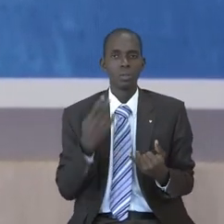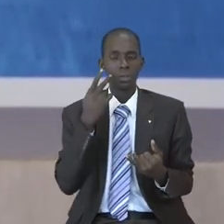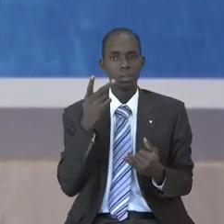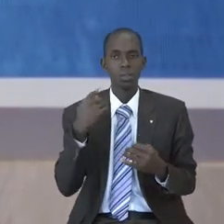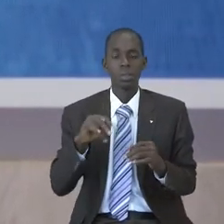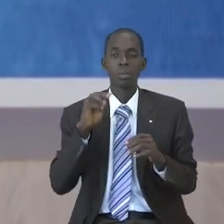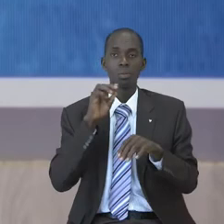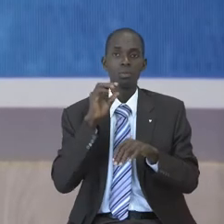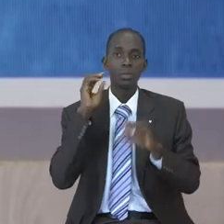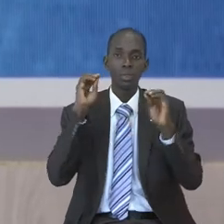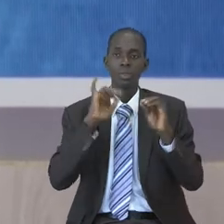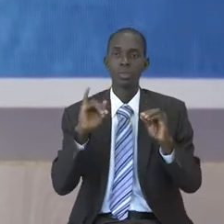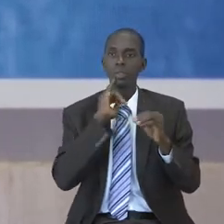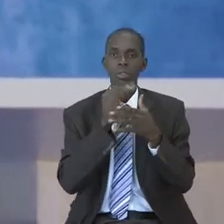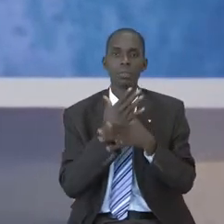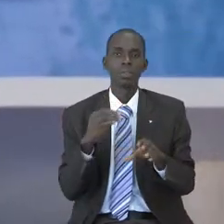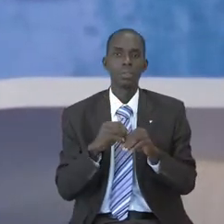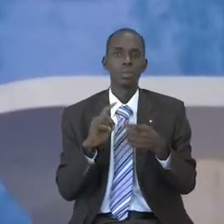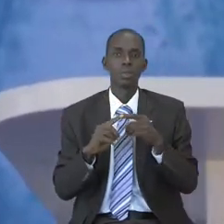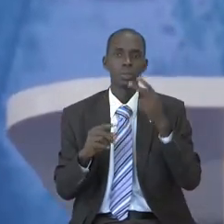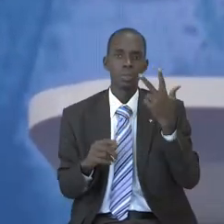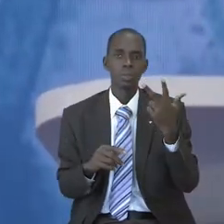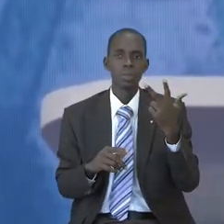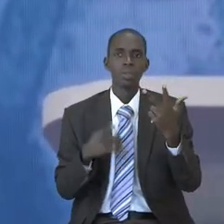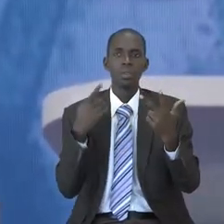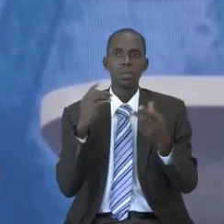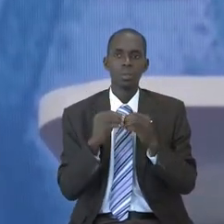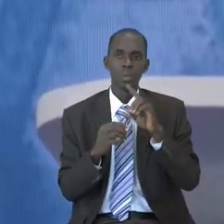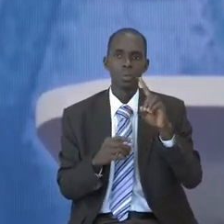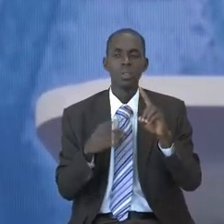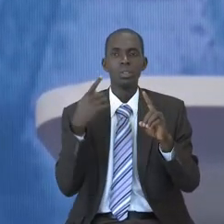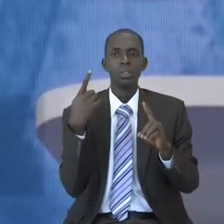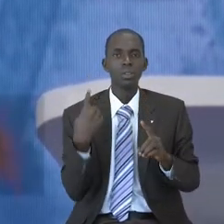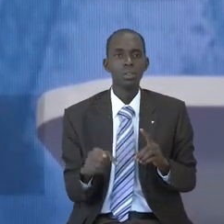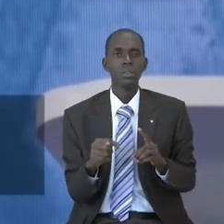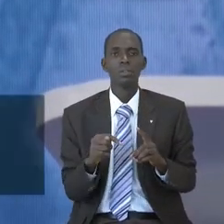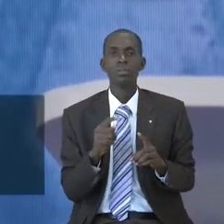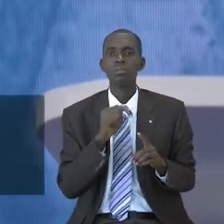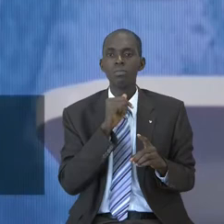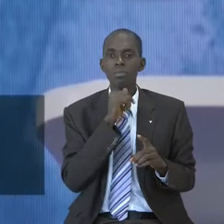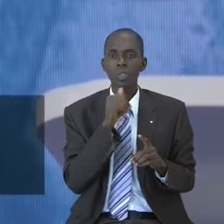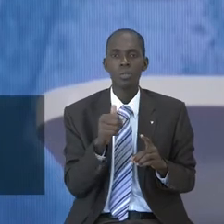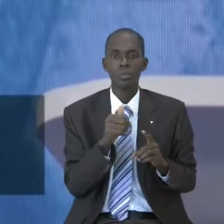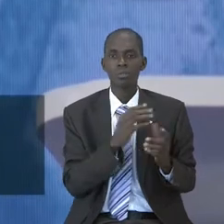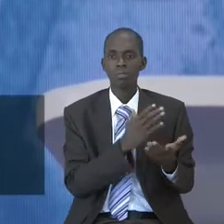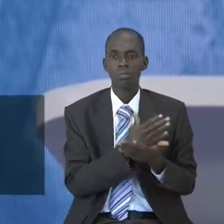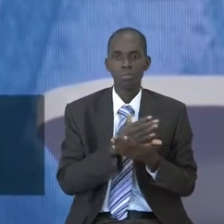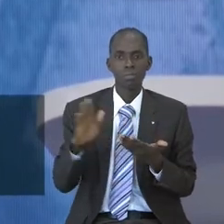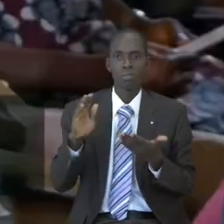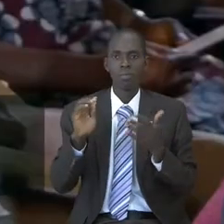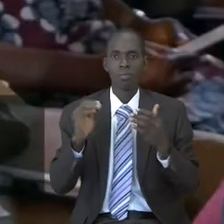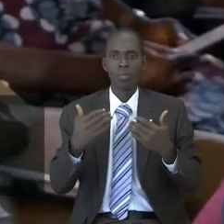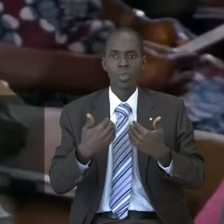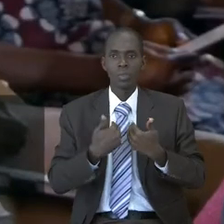message to three parts. Number one, the indisputable possessor of heaven and earth.